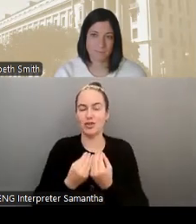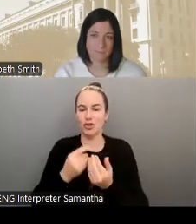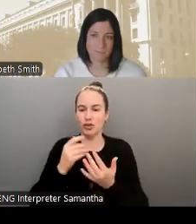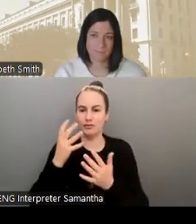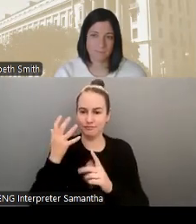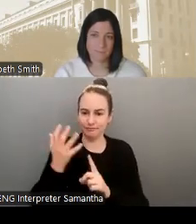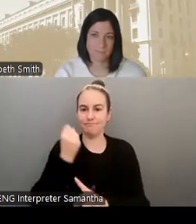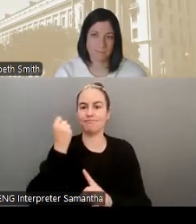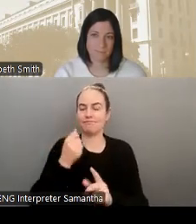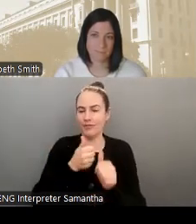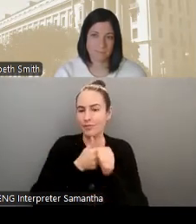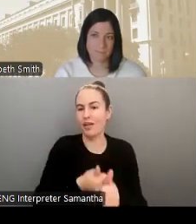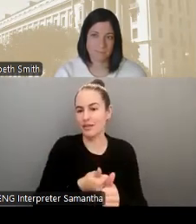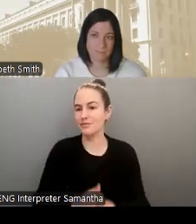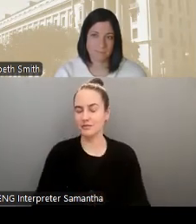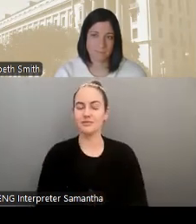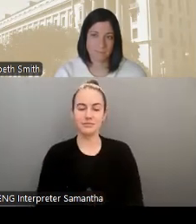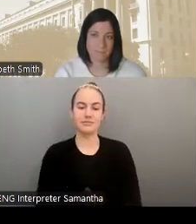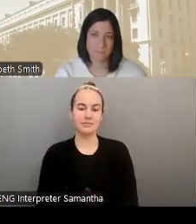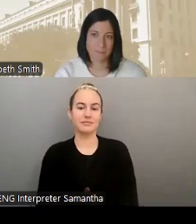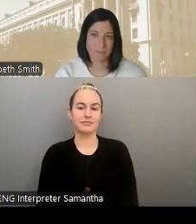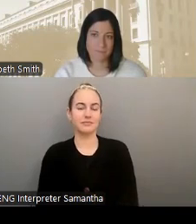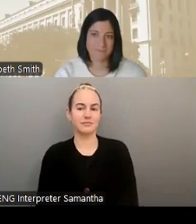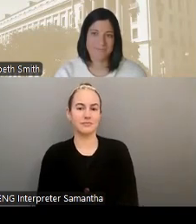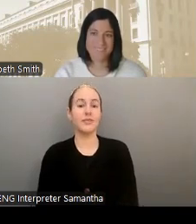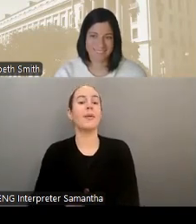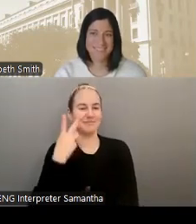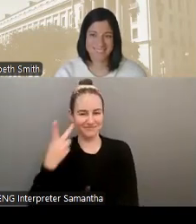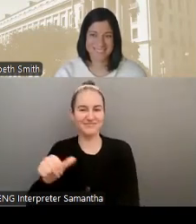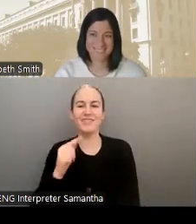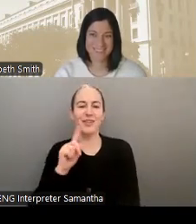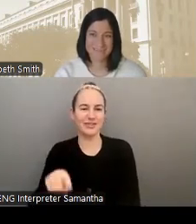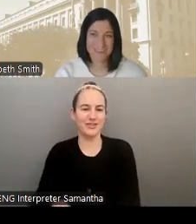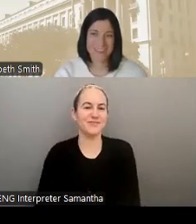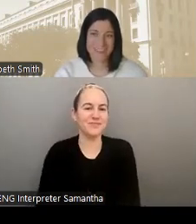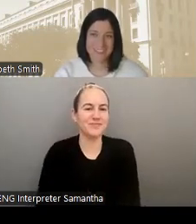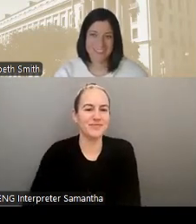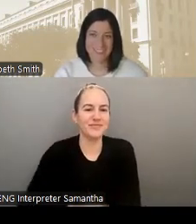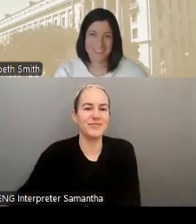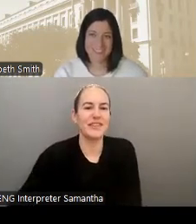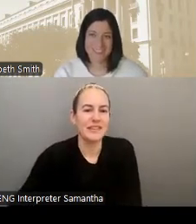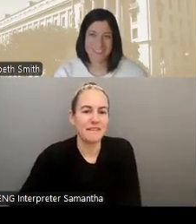those requirements and laws. But oh, I see questions. Yep.